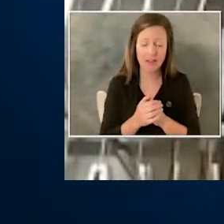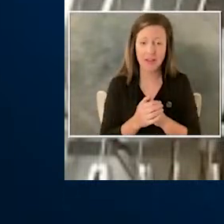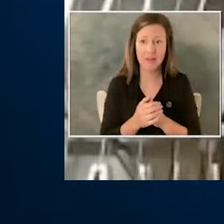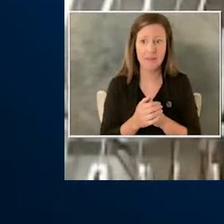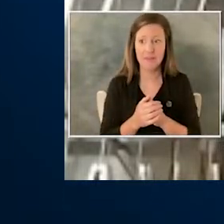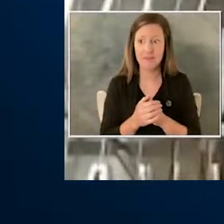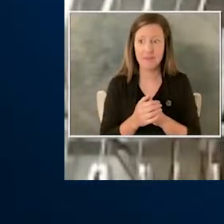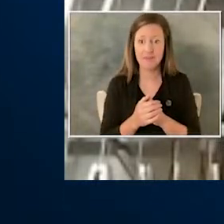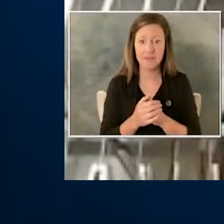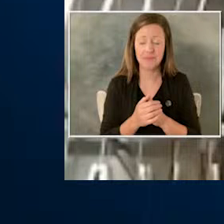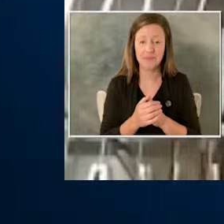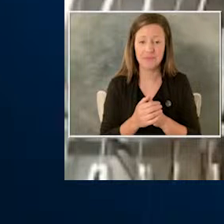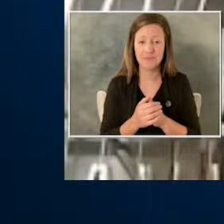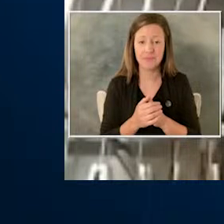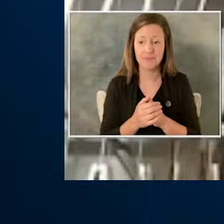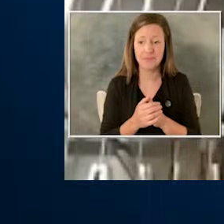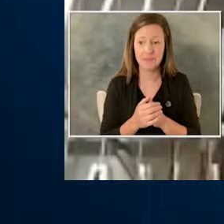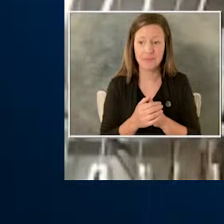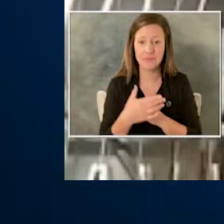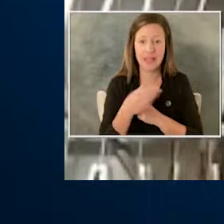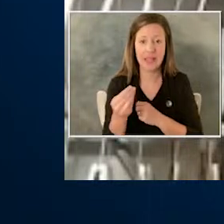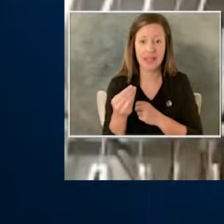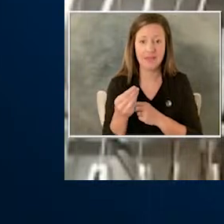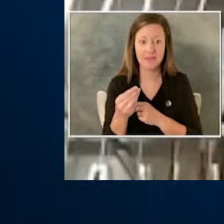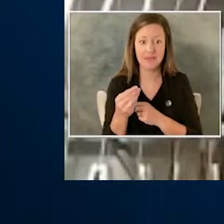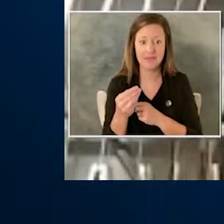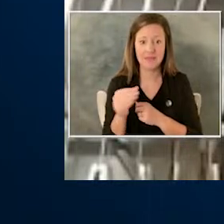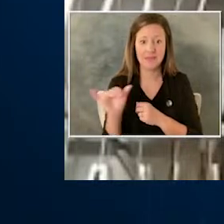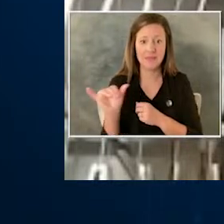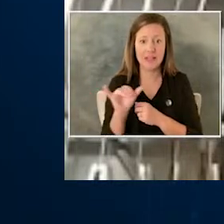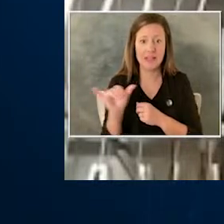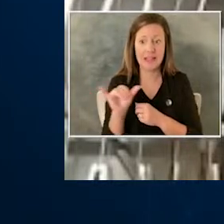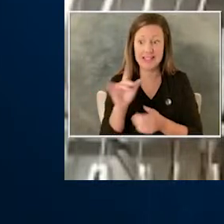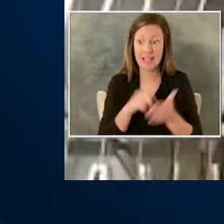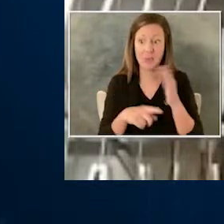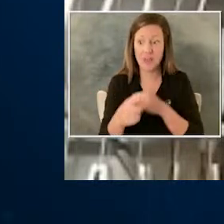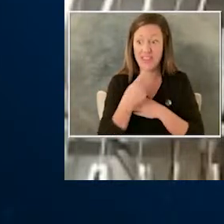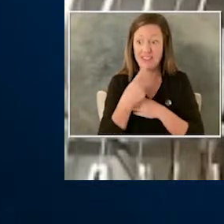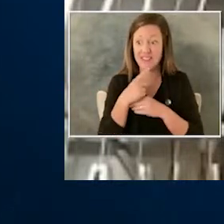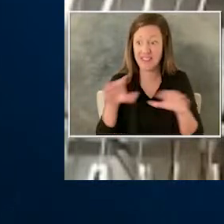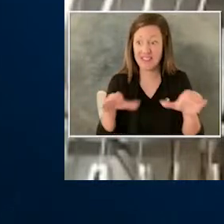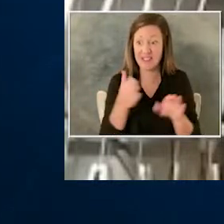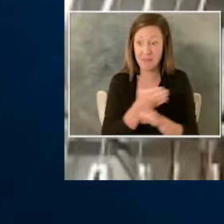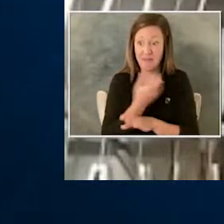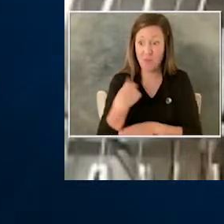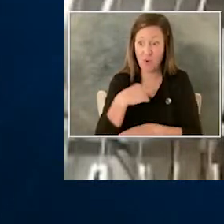is what they said they did before. That's incredible.